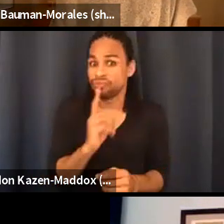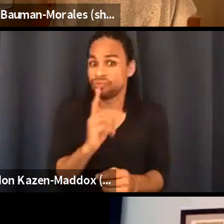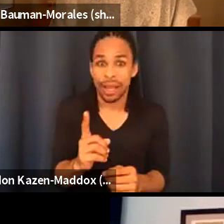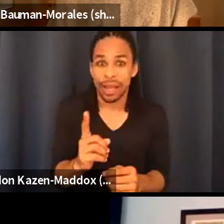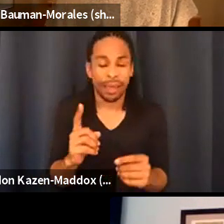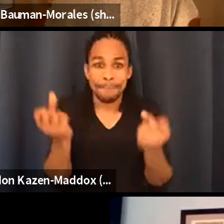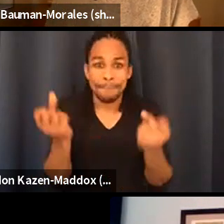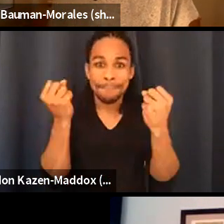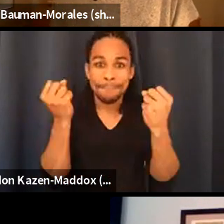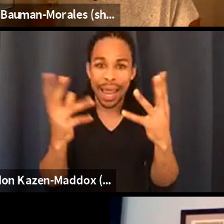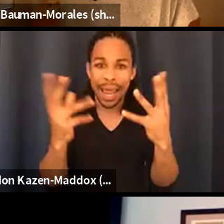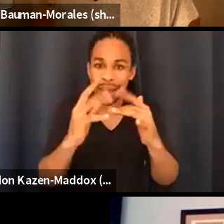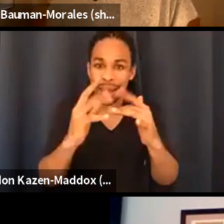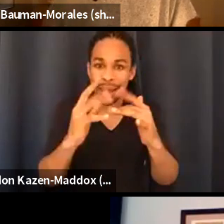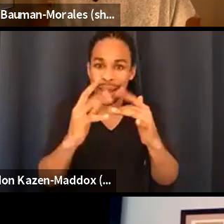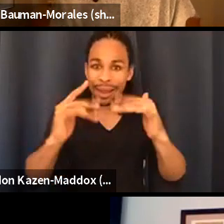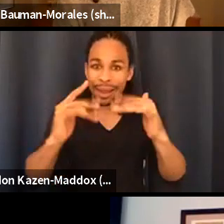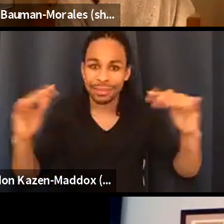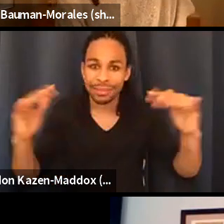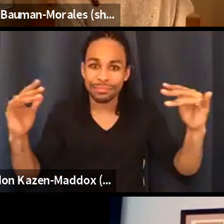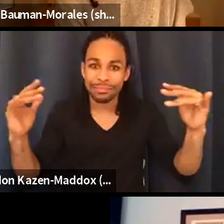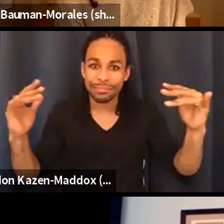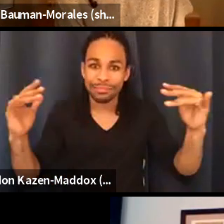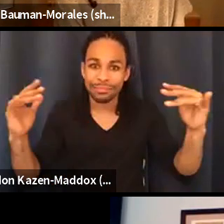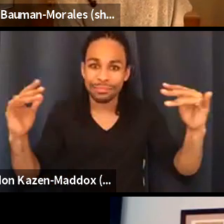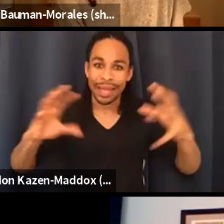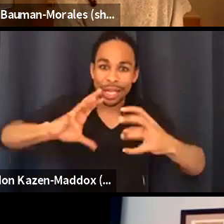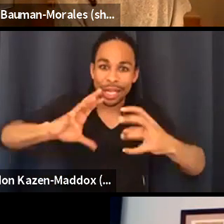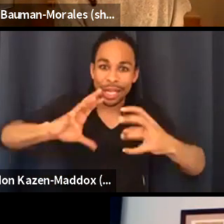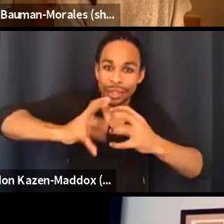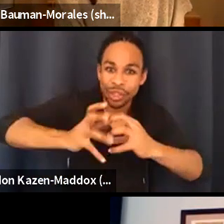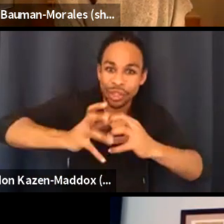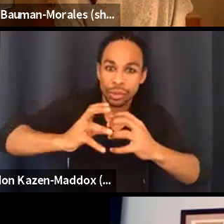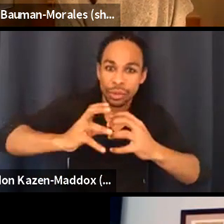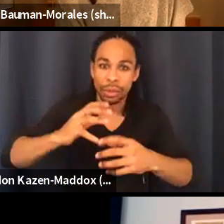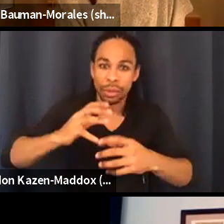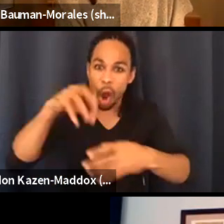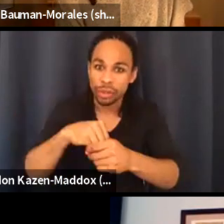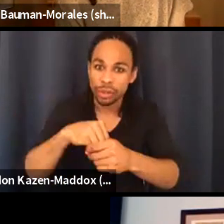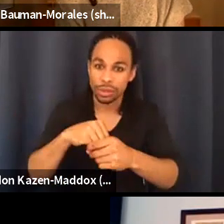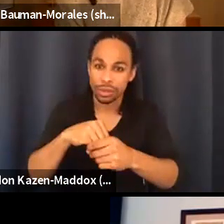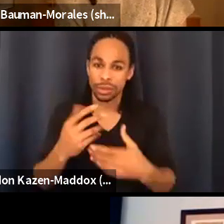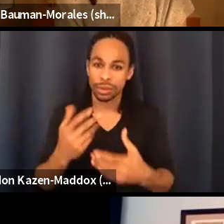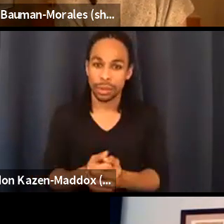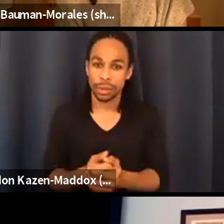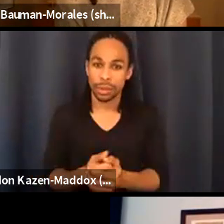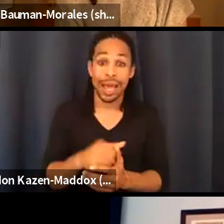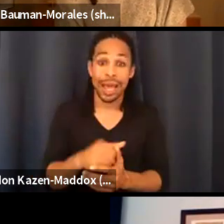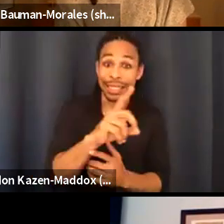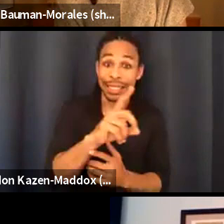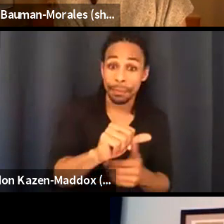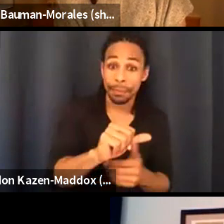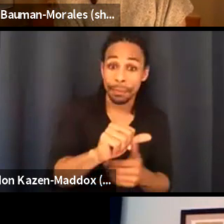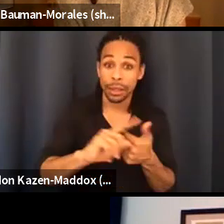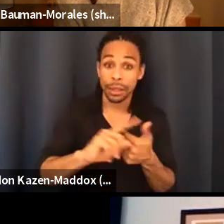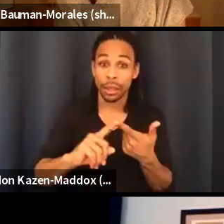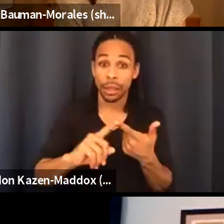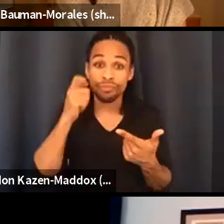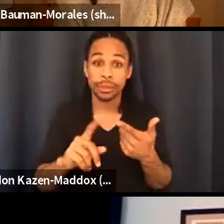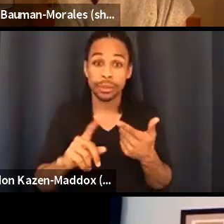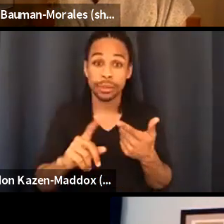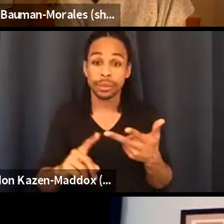disability, the way that we're thinking about race, the way that we're thinking about class, the chronically sick, the wide